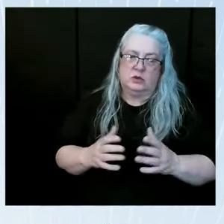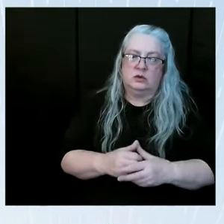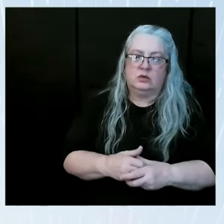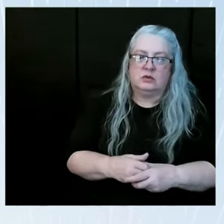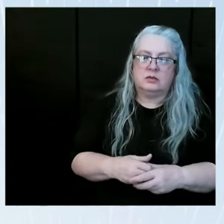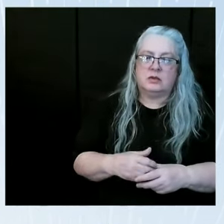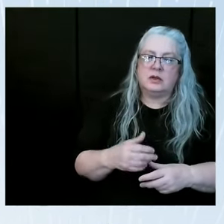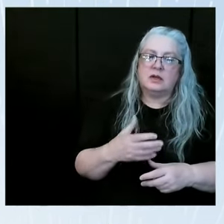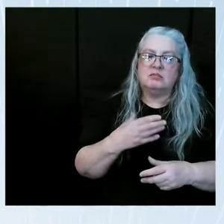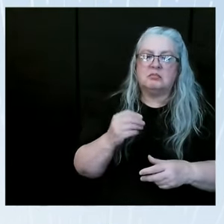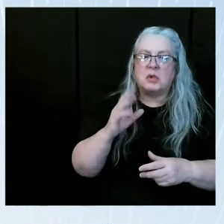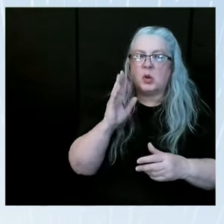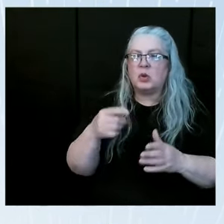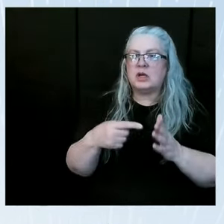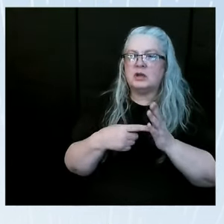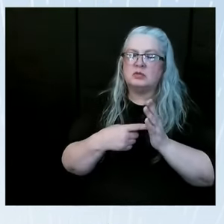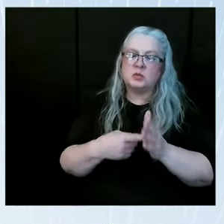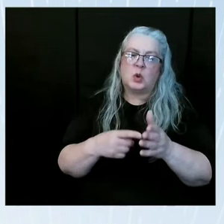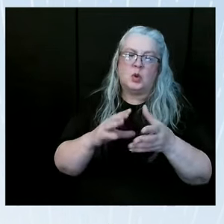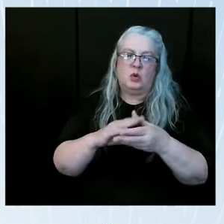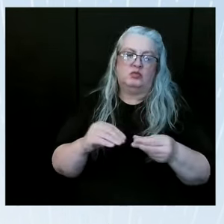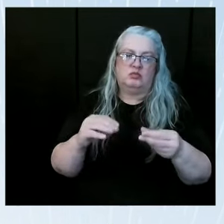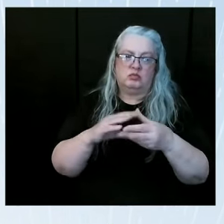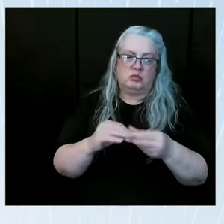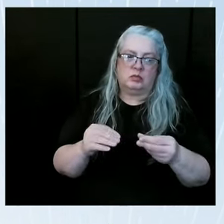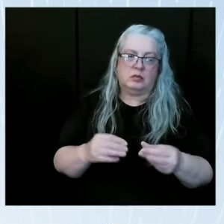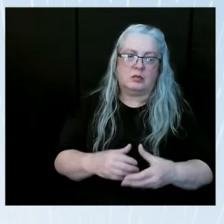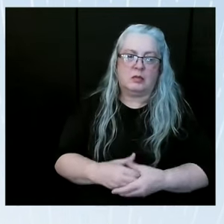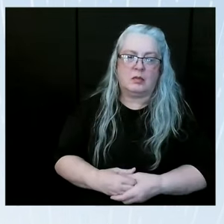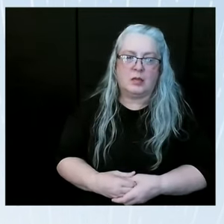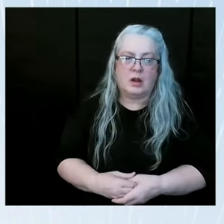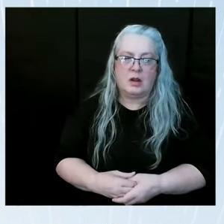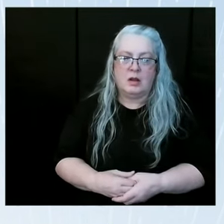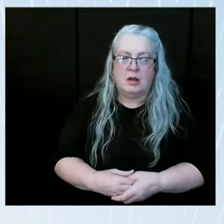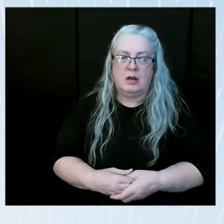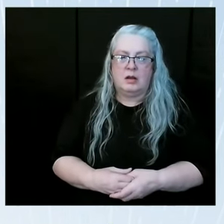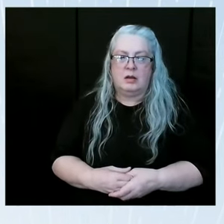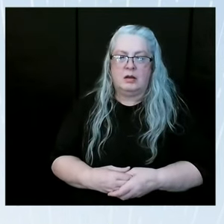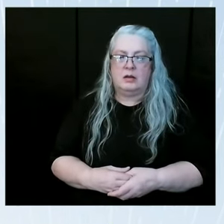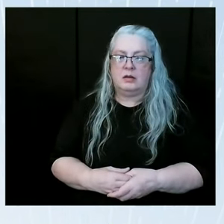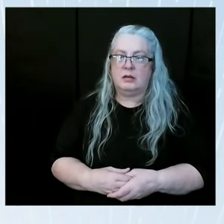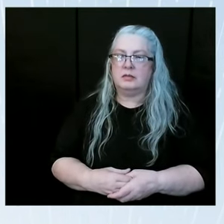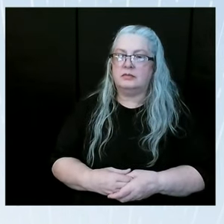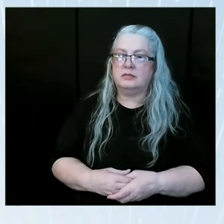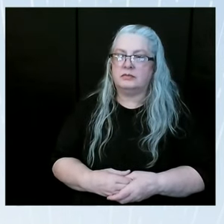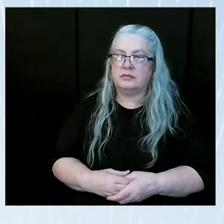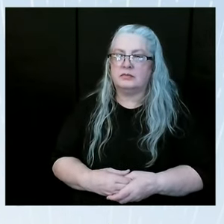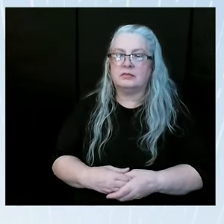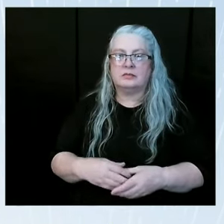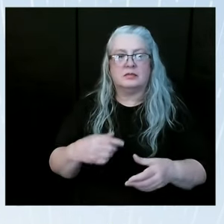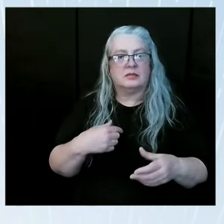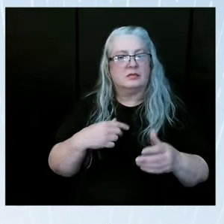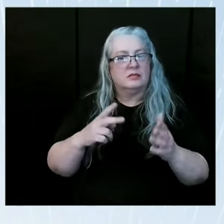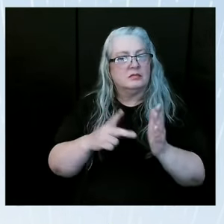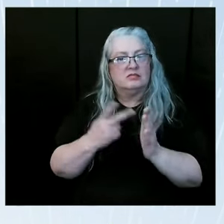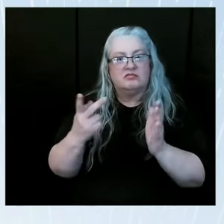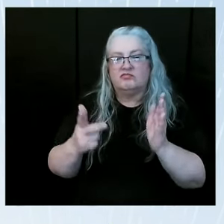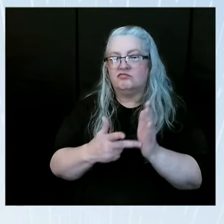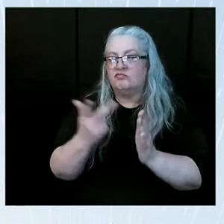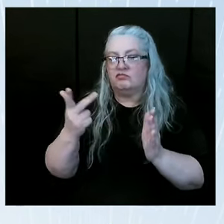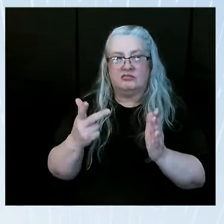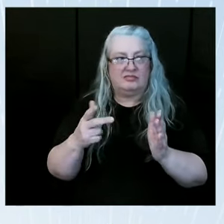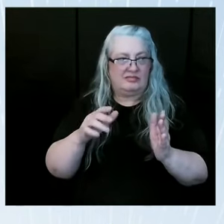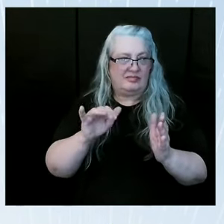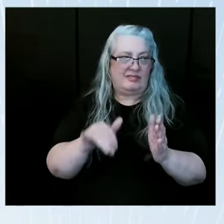score. But we have really doubled and tripled our efforts in this area. It is one of our six mission